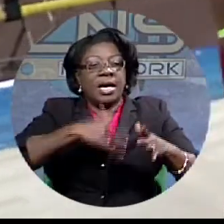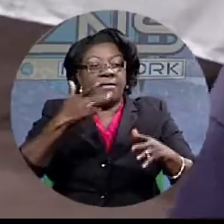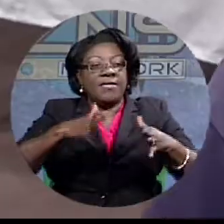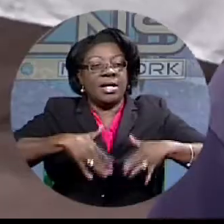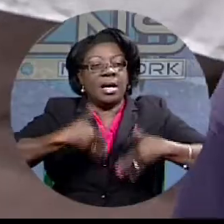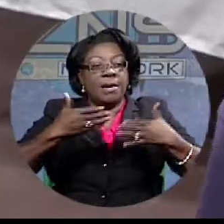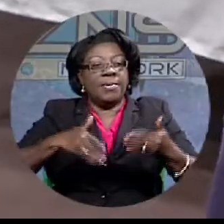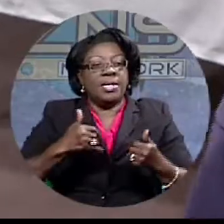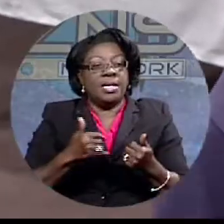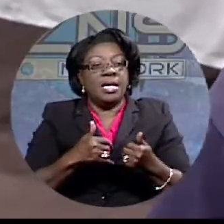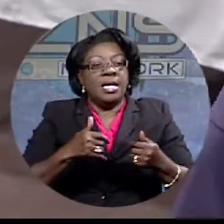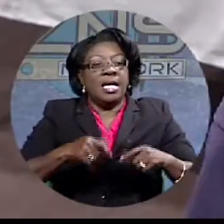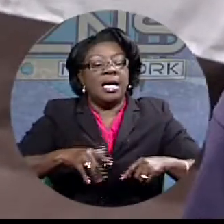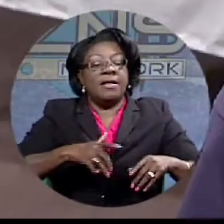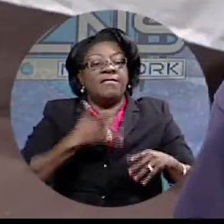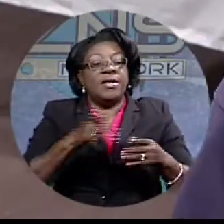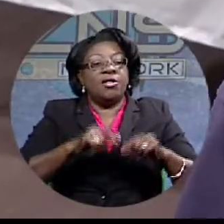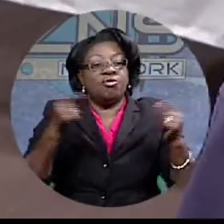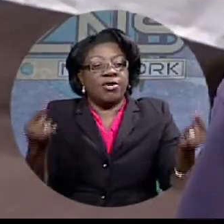happy. I feel great.